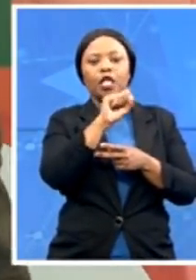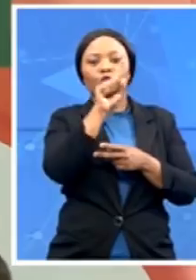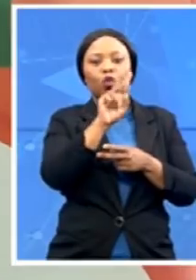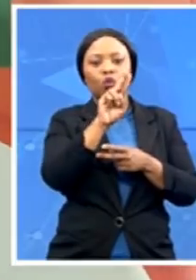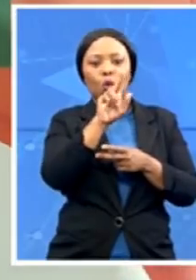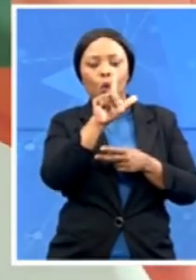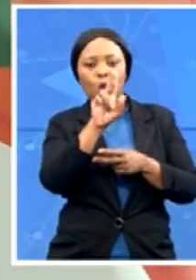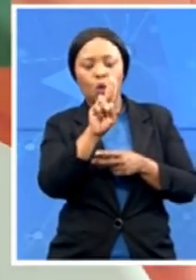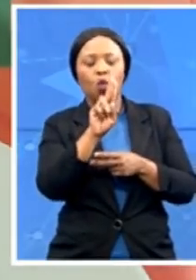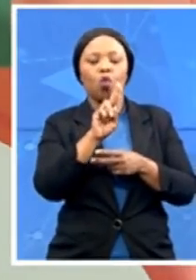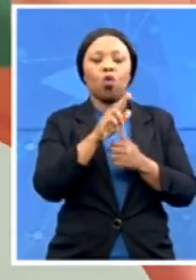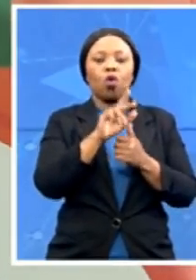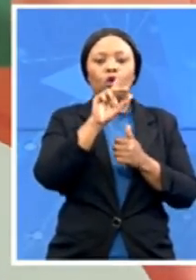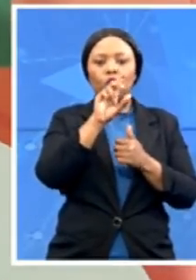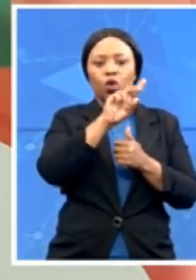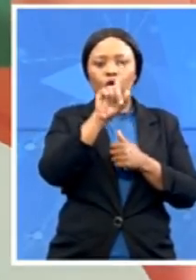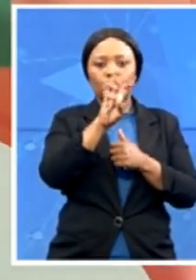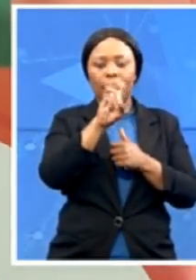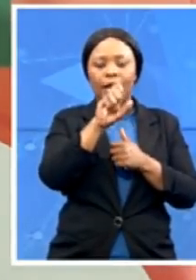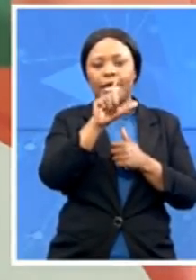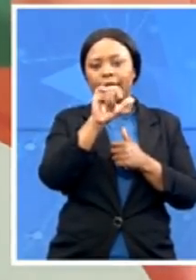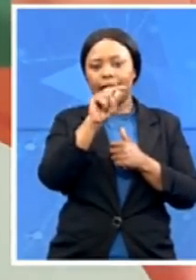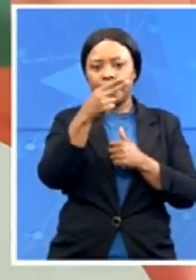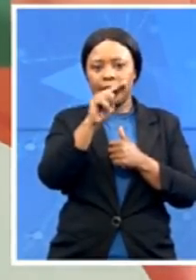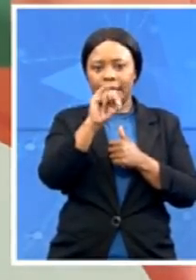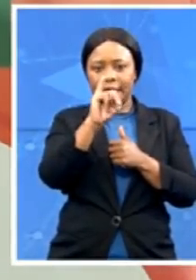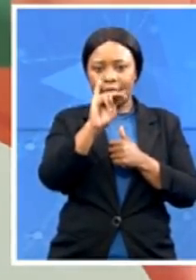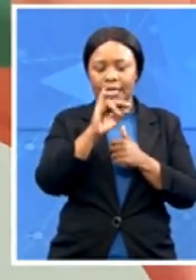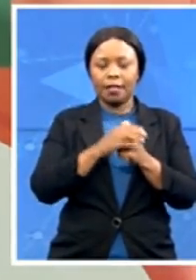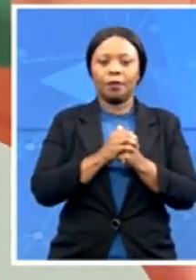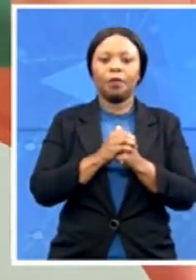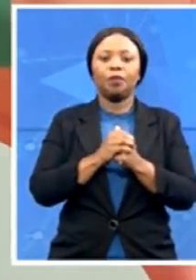President Ngabayom Zikwankwa,